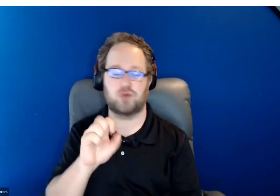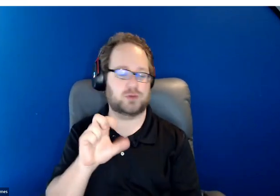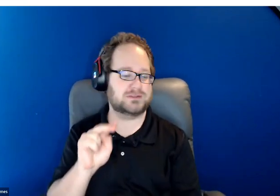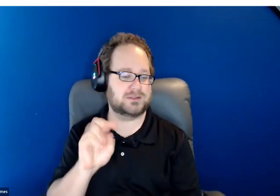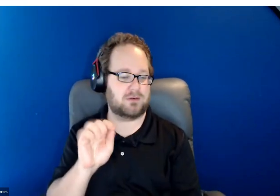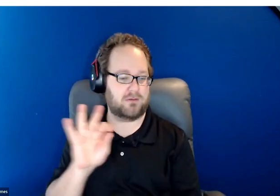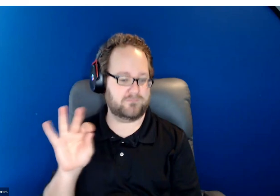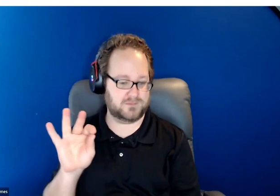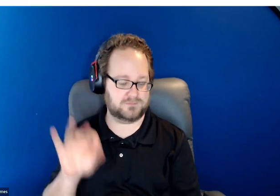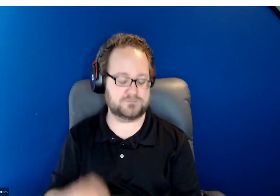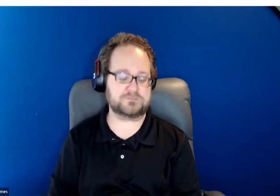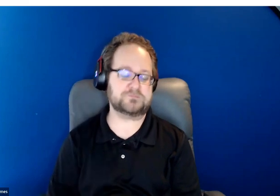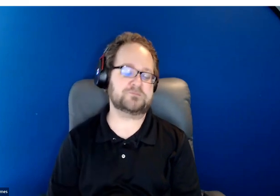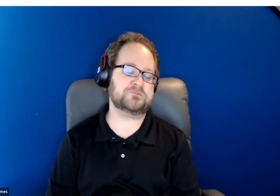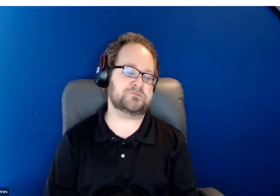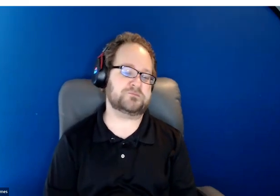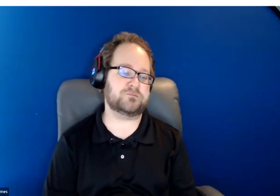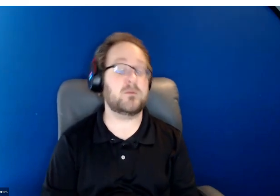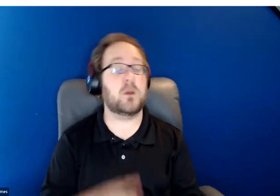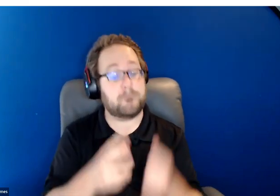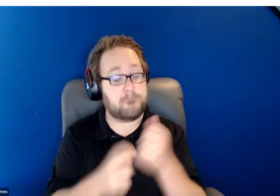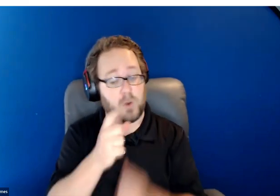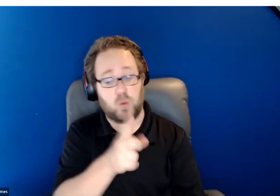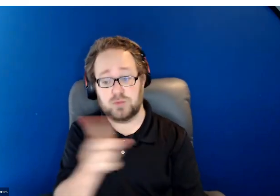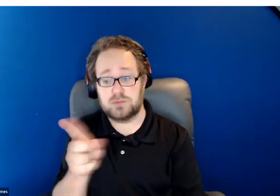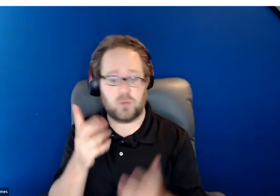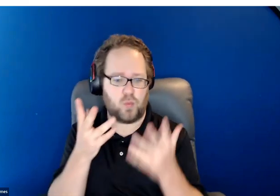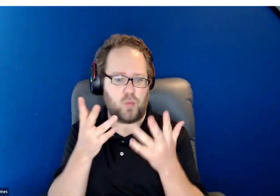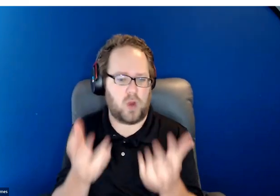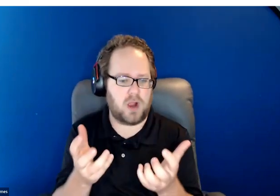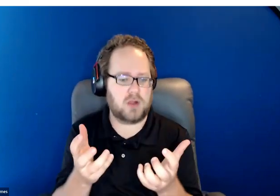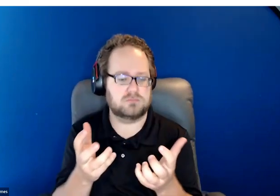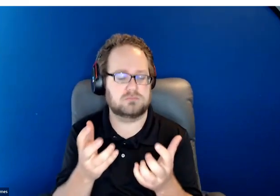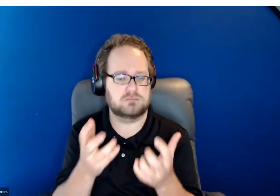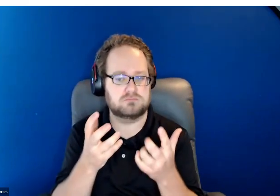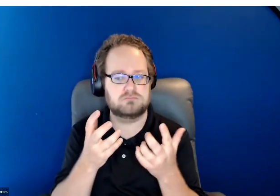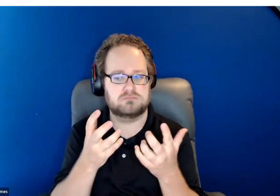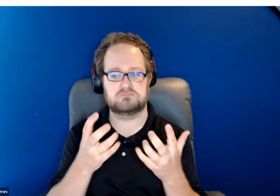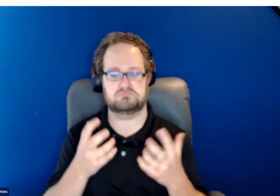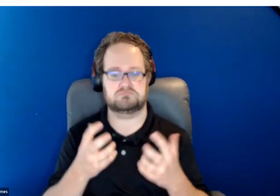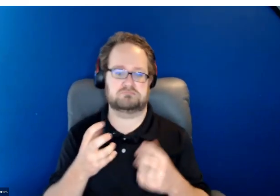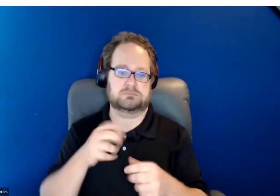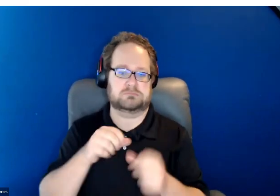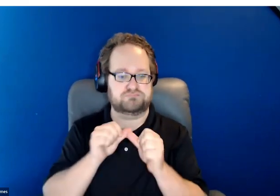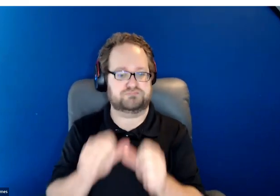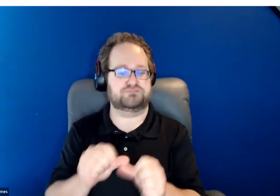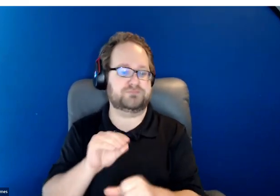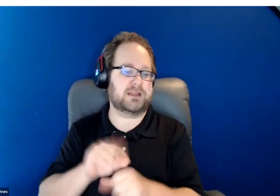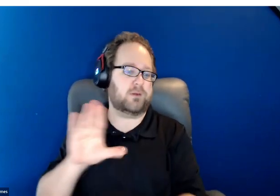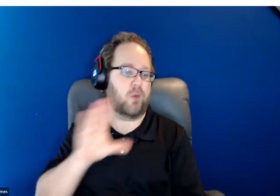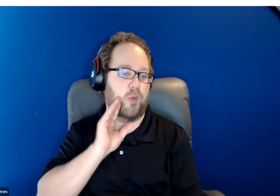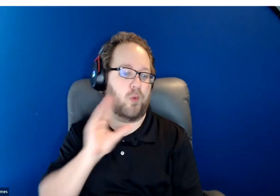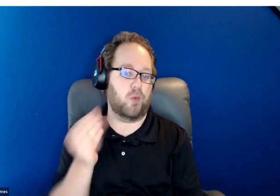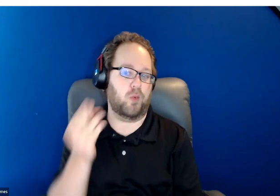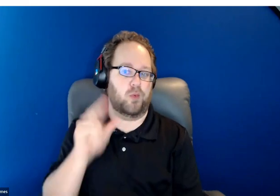age. Accessible and affordable housing is essential for people to thrive in their communities. To support healthy aging, we must